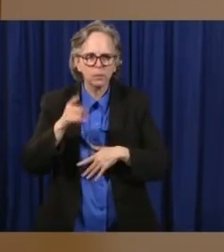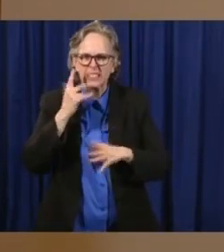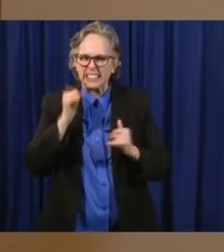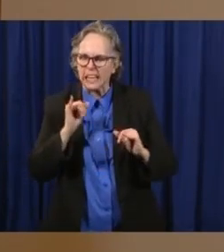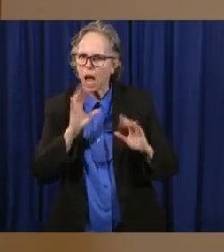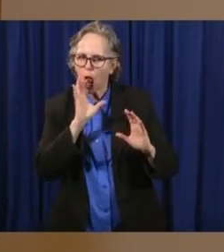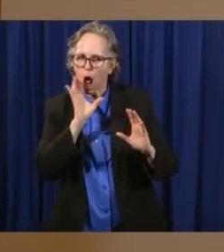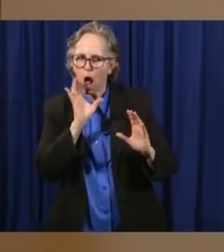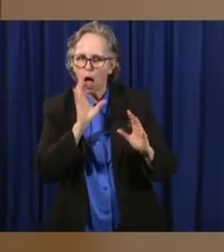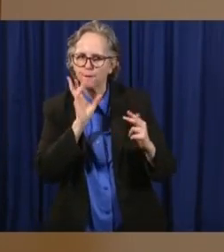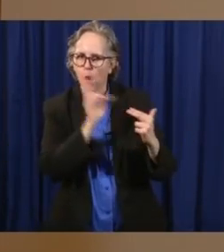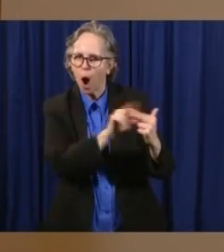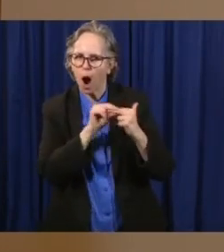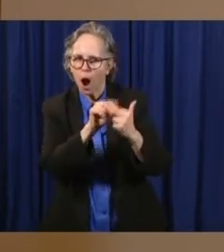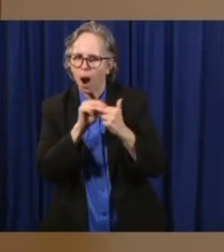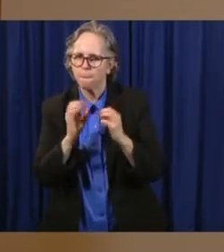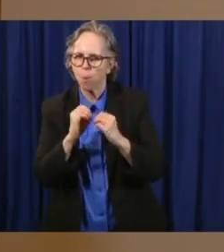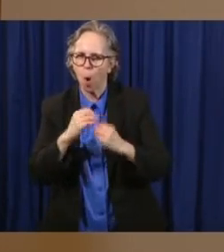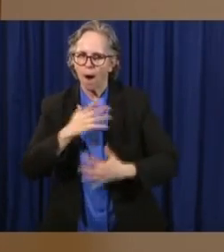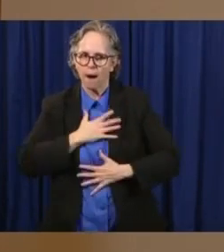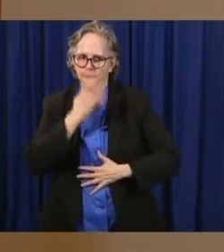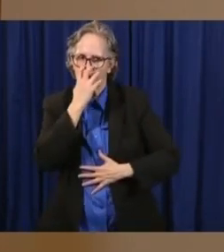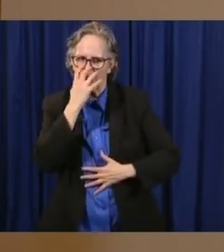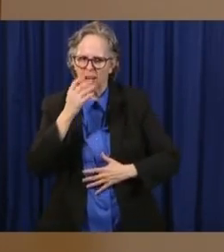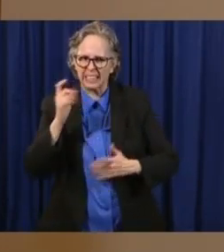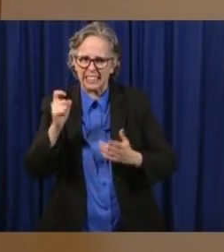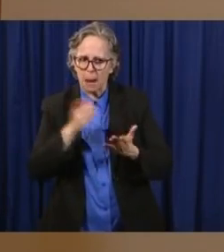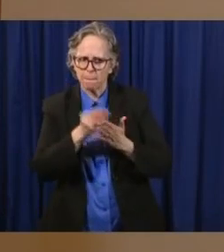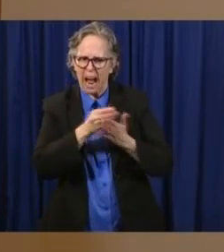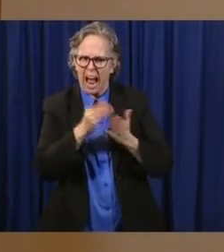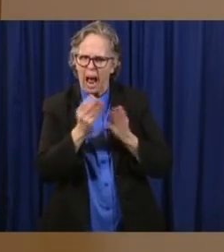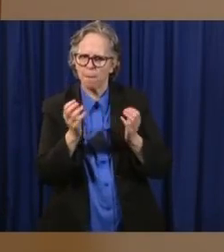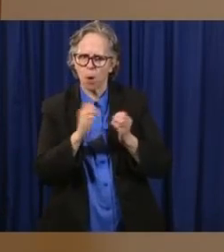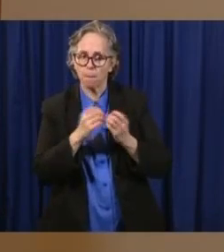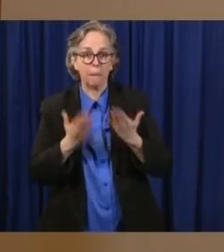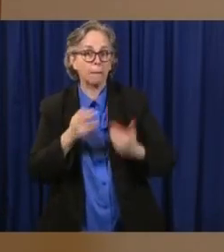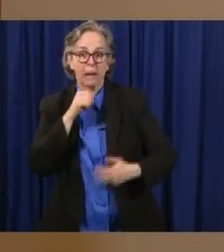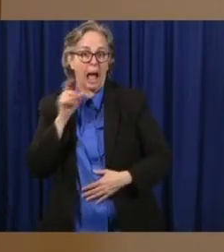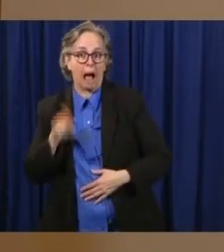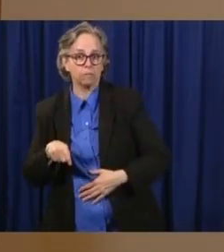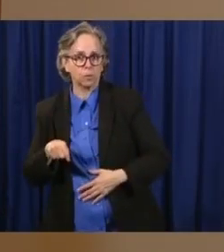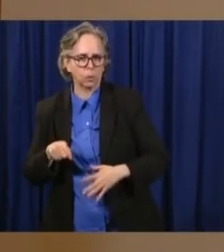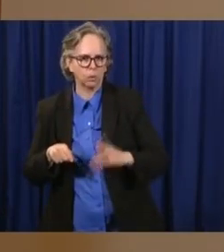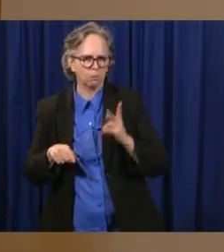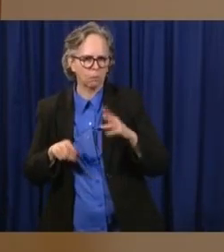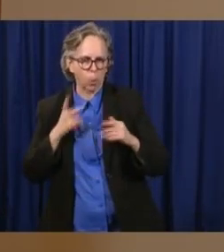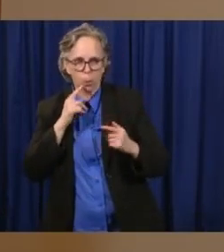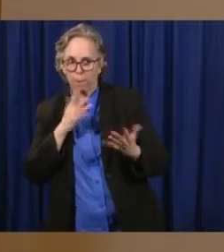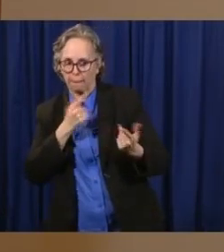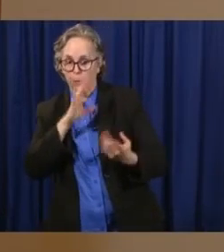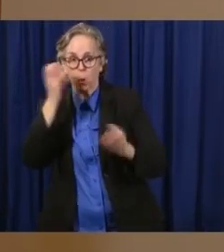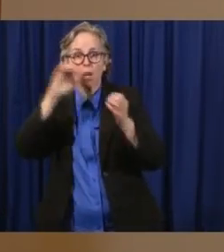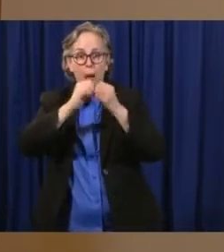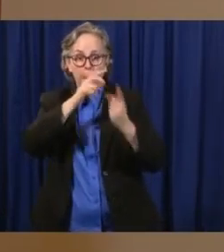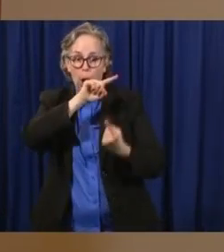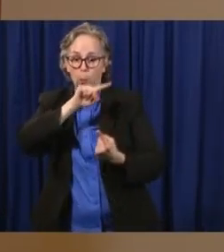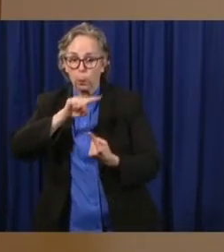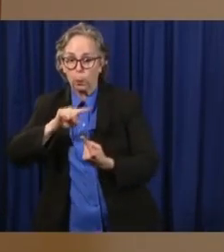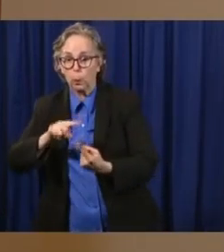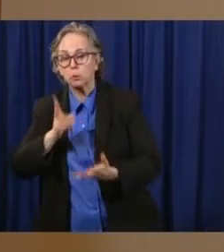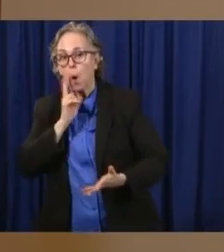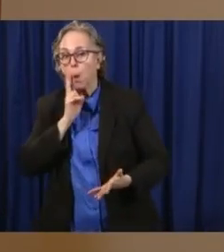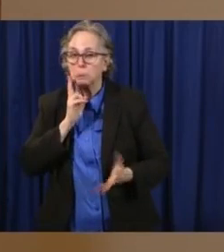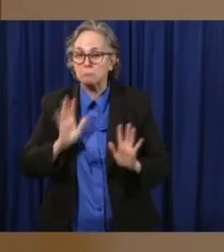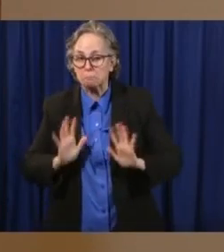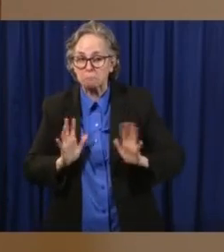won't need to buy as many if we stay steady, and that is important. And we also have this stash of unused ventilators that we